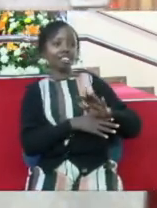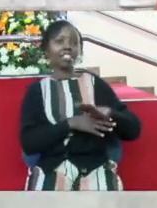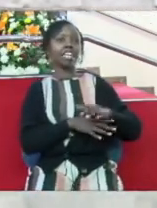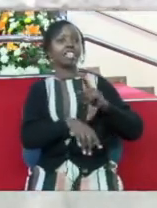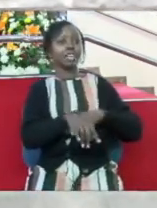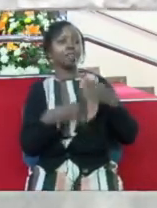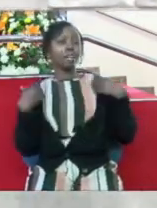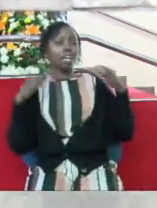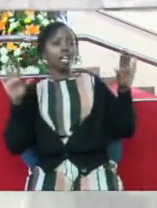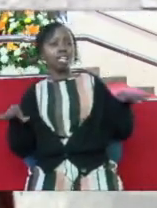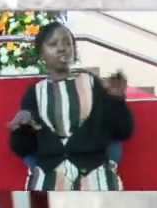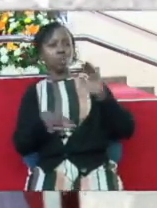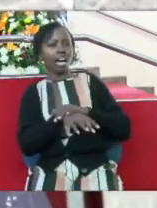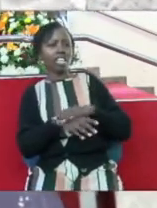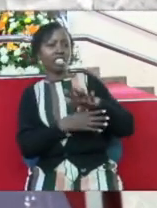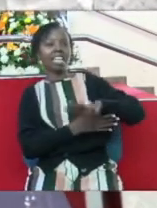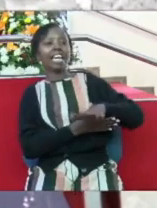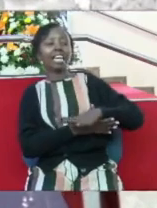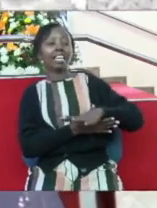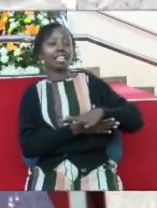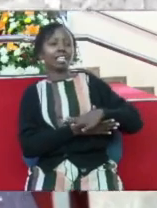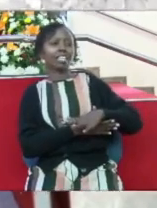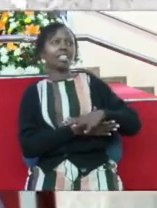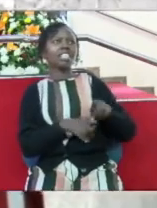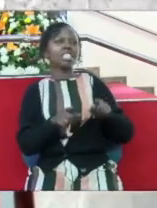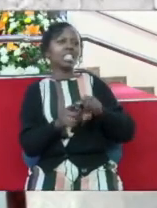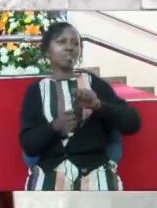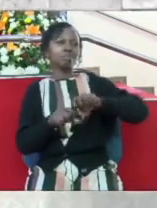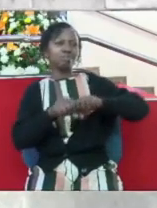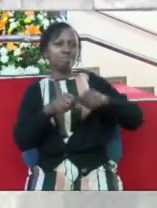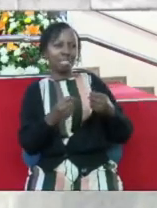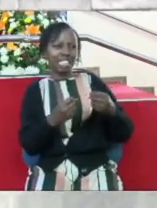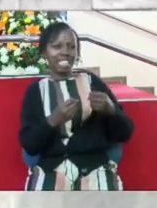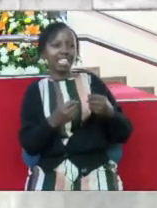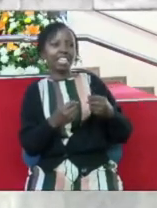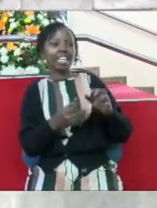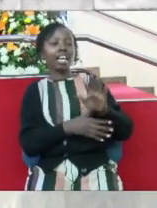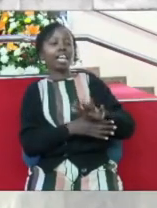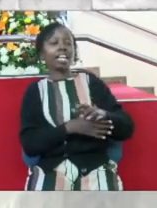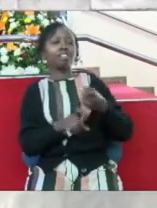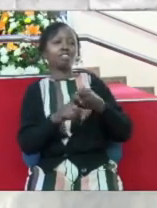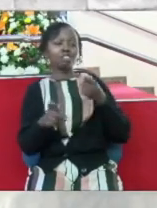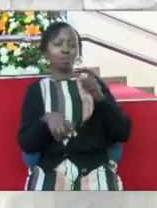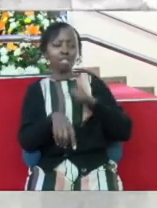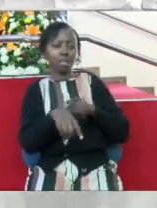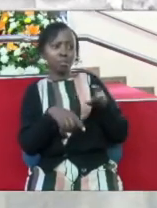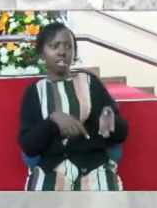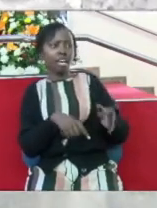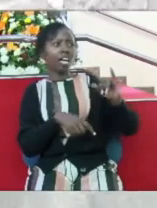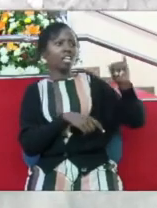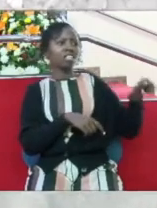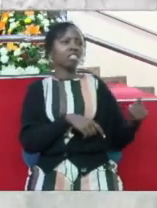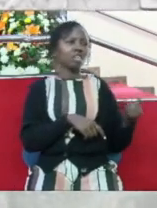He made it kind of be dislocated. Akaitenganisha kidogo. And from there henceforth. Na kuanzia hapo. Jacob started